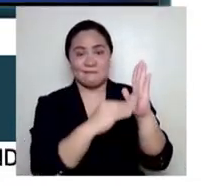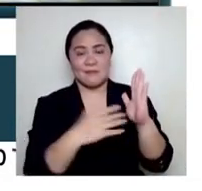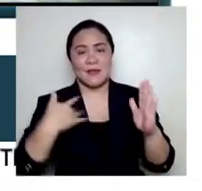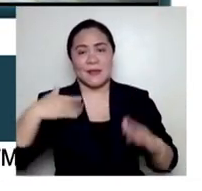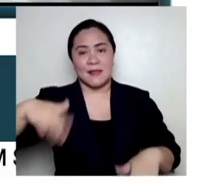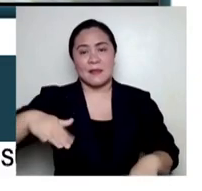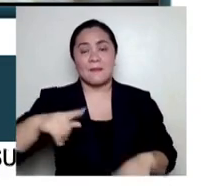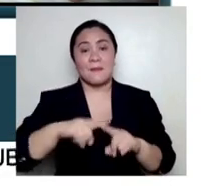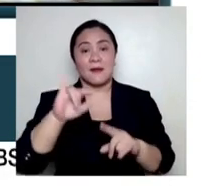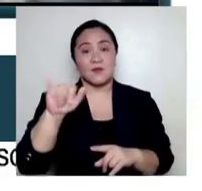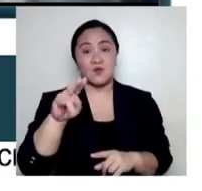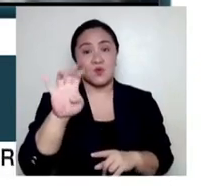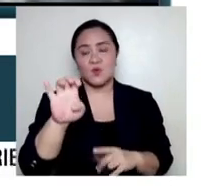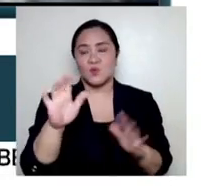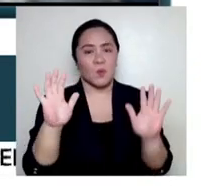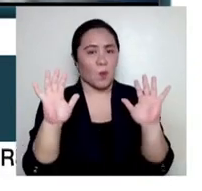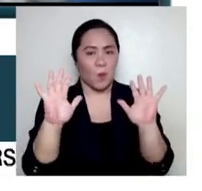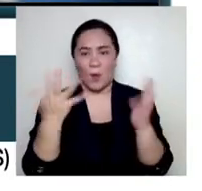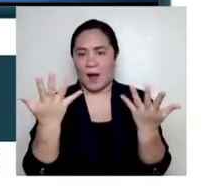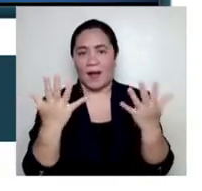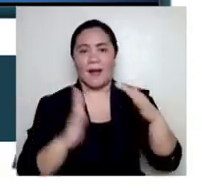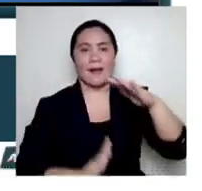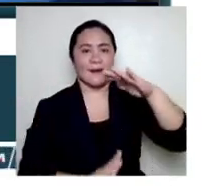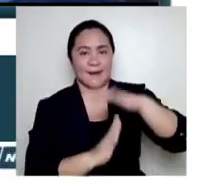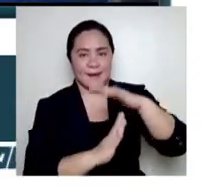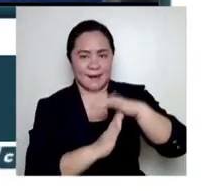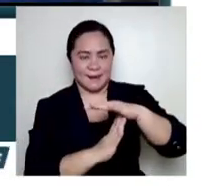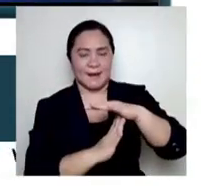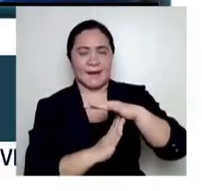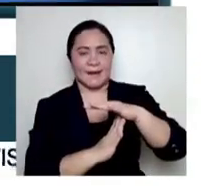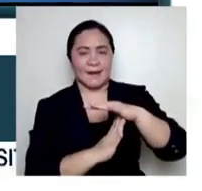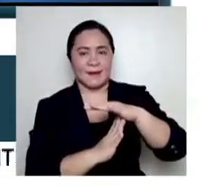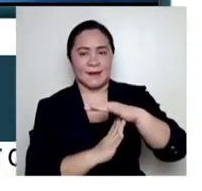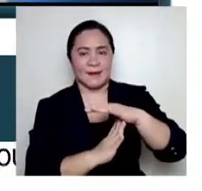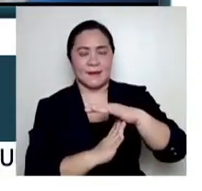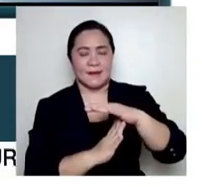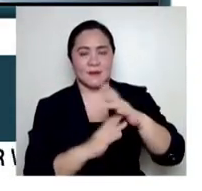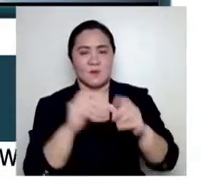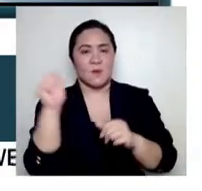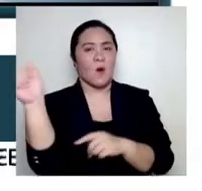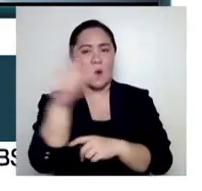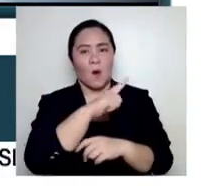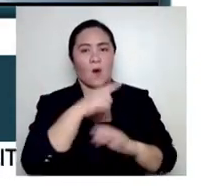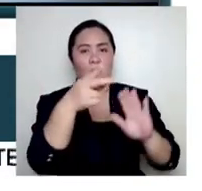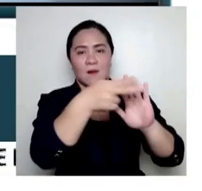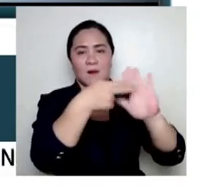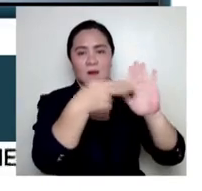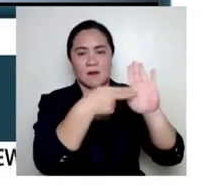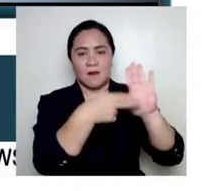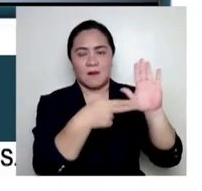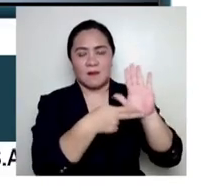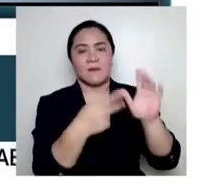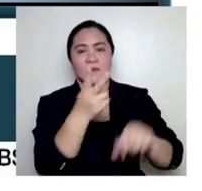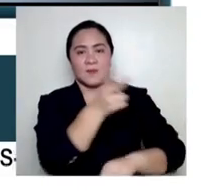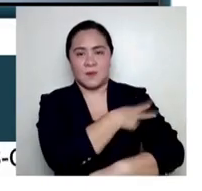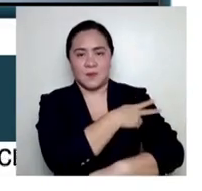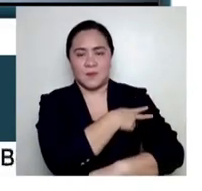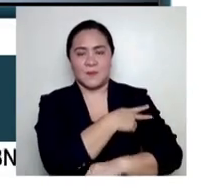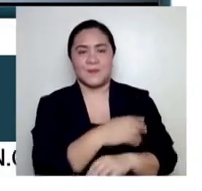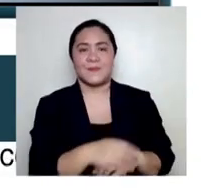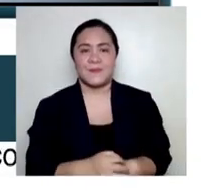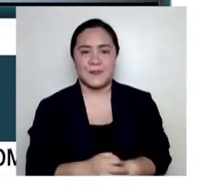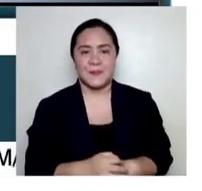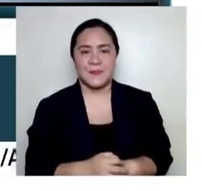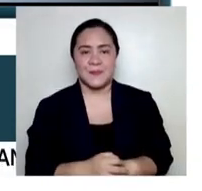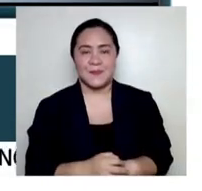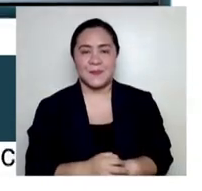June, we do not have any vaccine doses from all brands that will expire by June 30. All right.